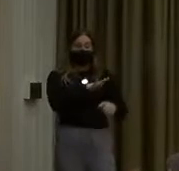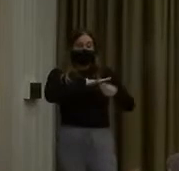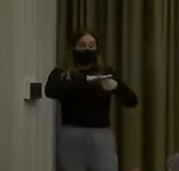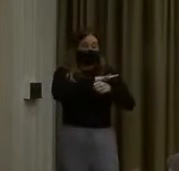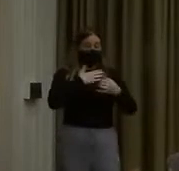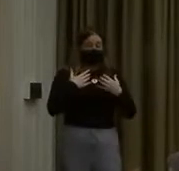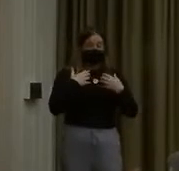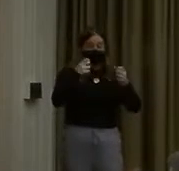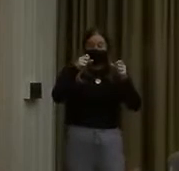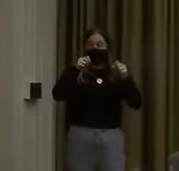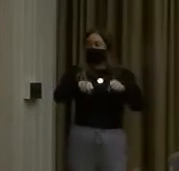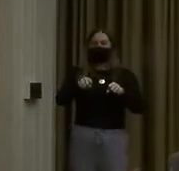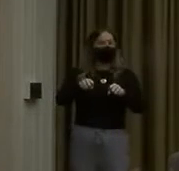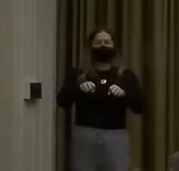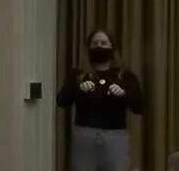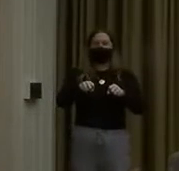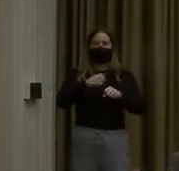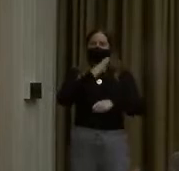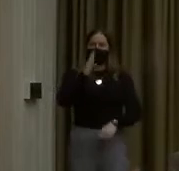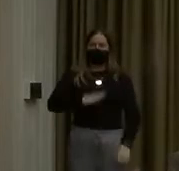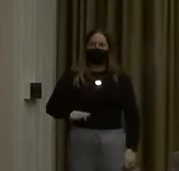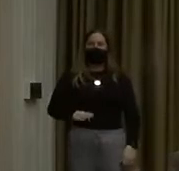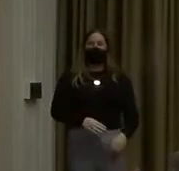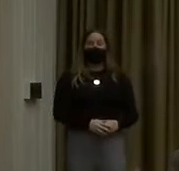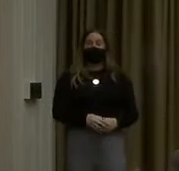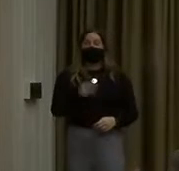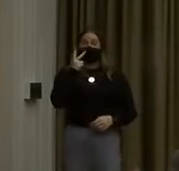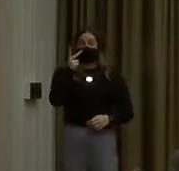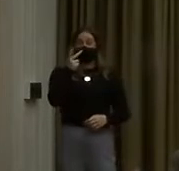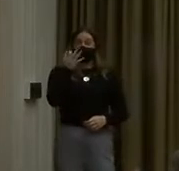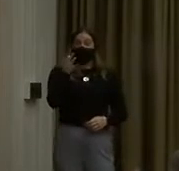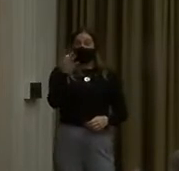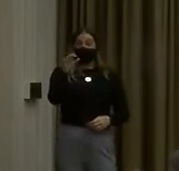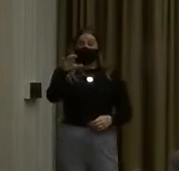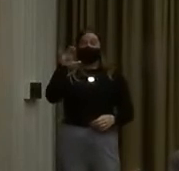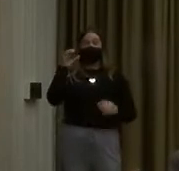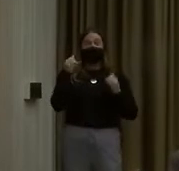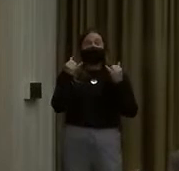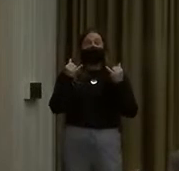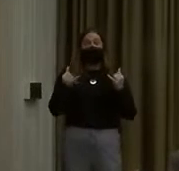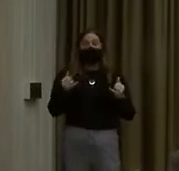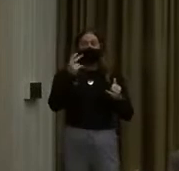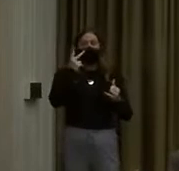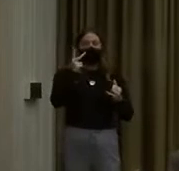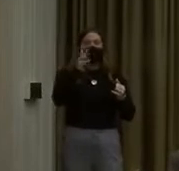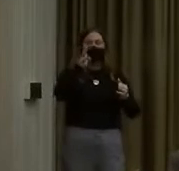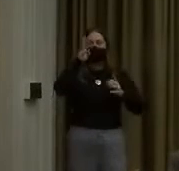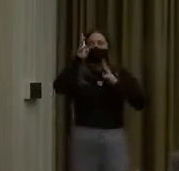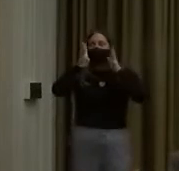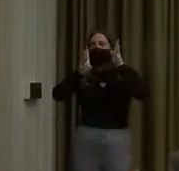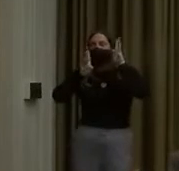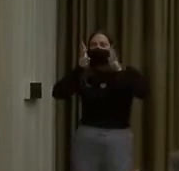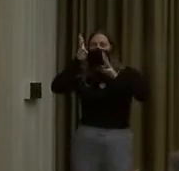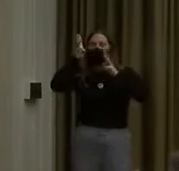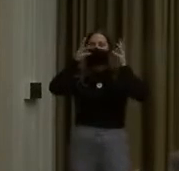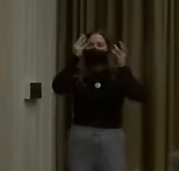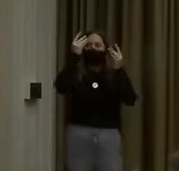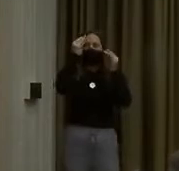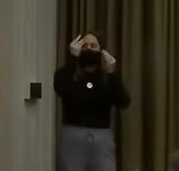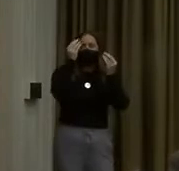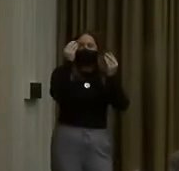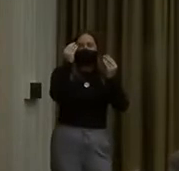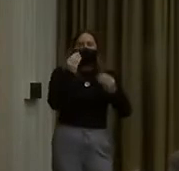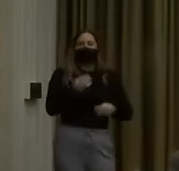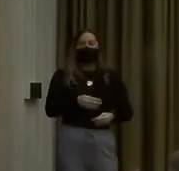potential. Well, we go into the 1900s, and now you see the creativity of a lot of